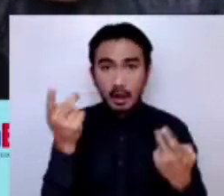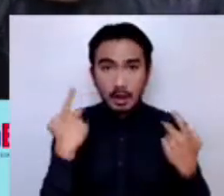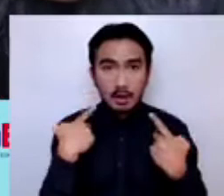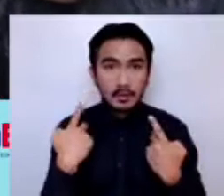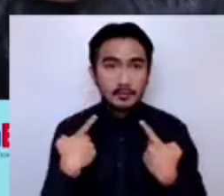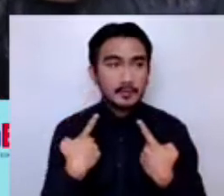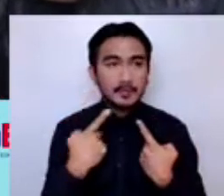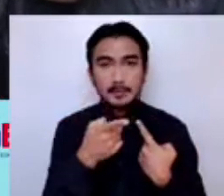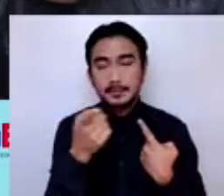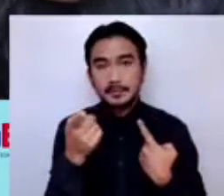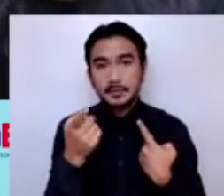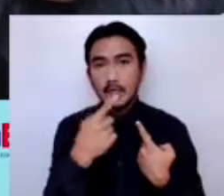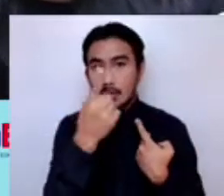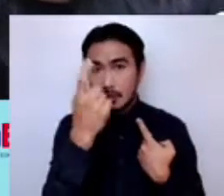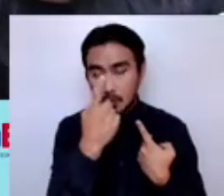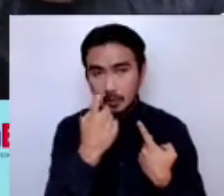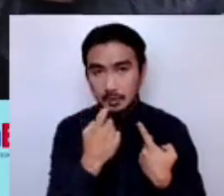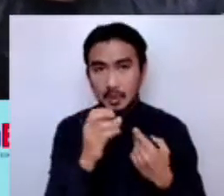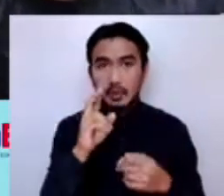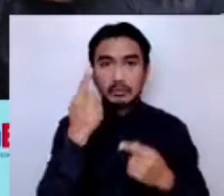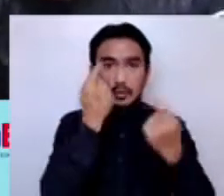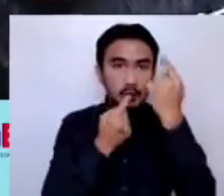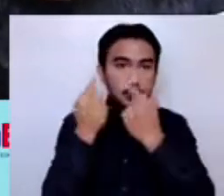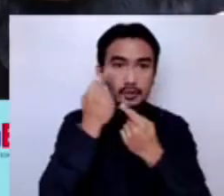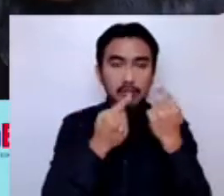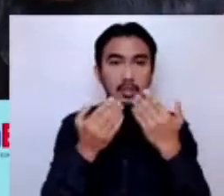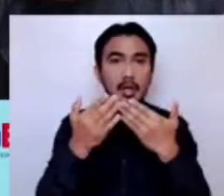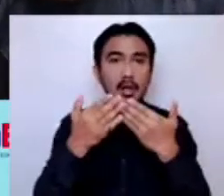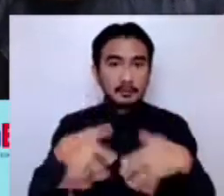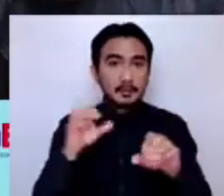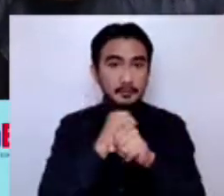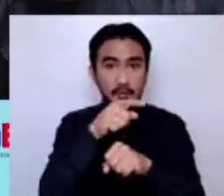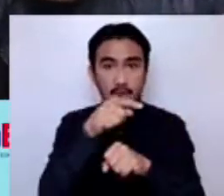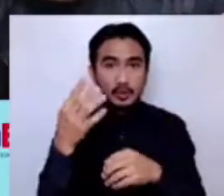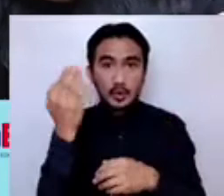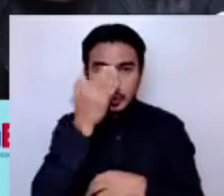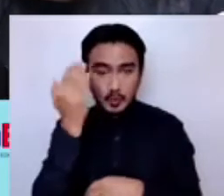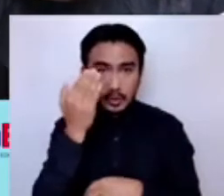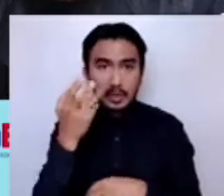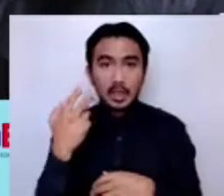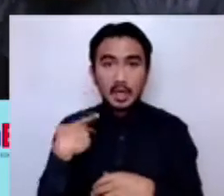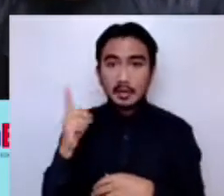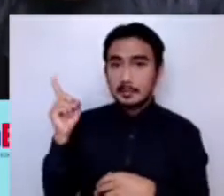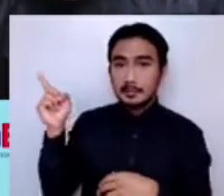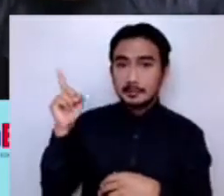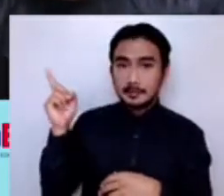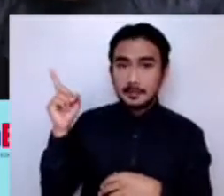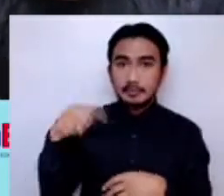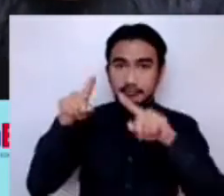any questions or concerns after watching this video, on your screen you see there our contact details. In